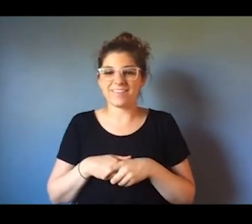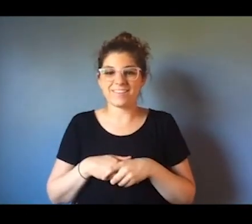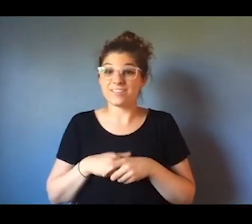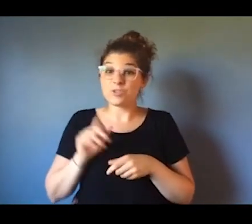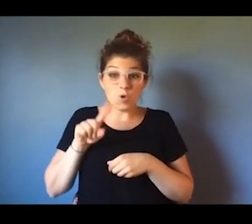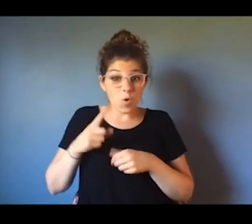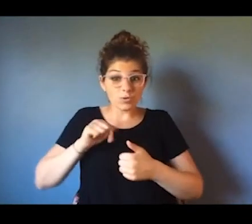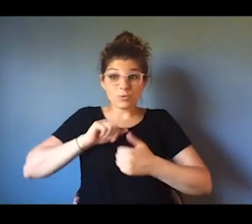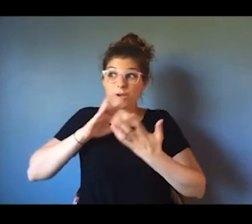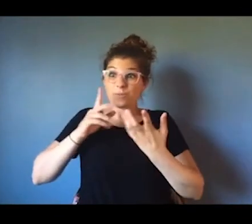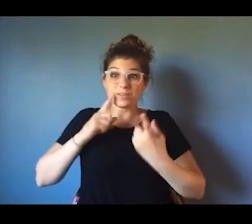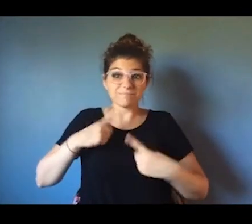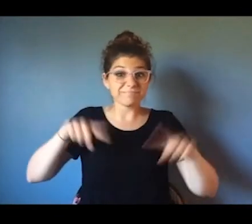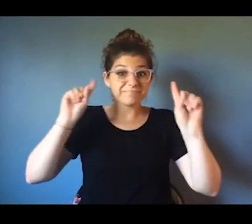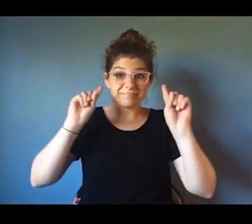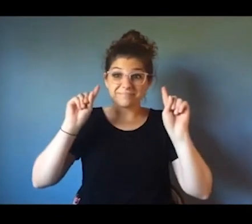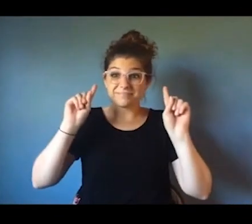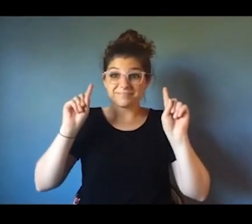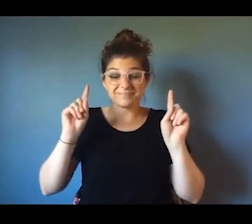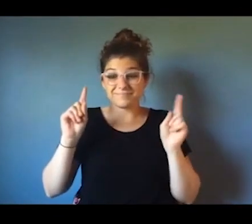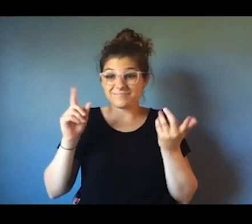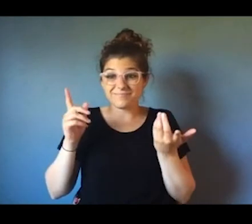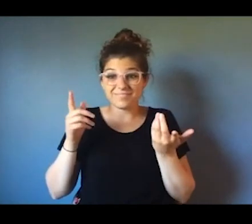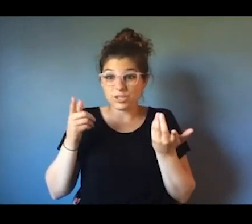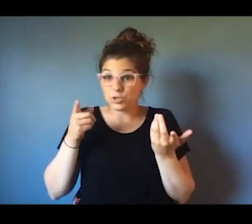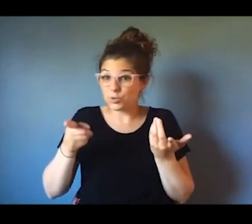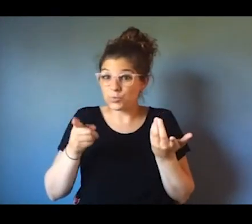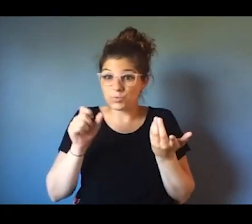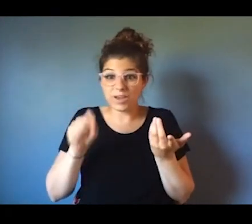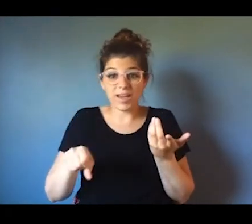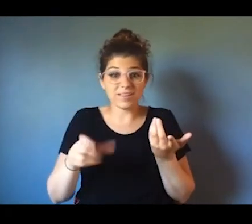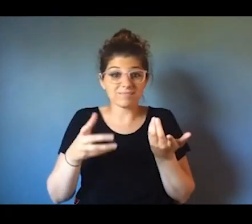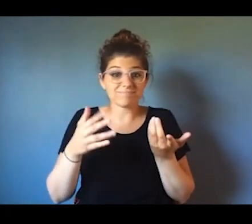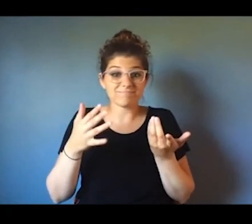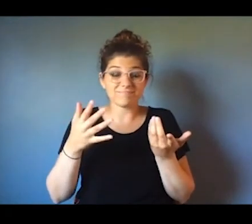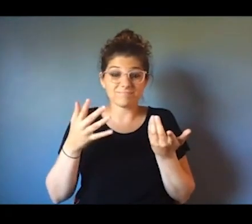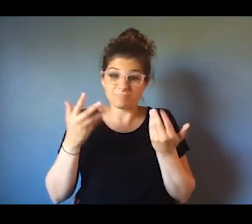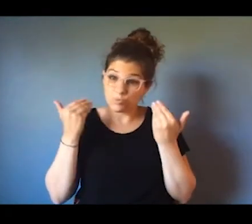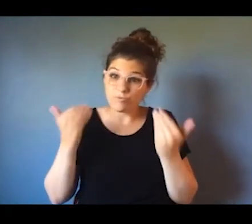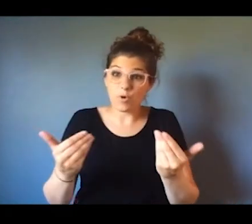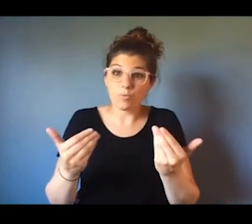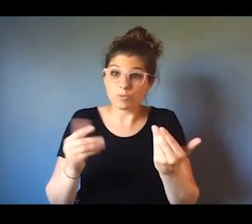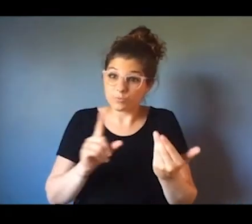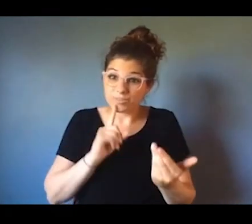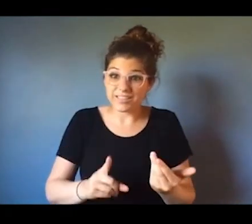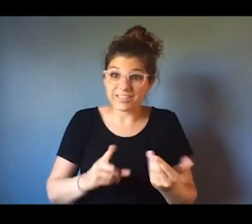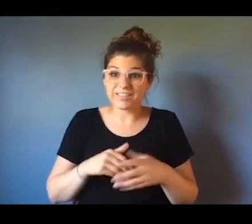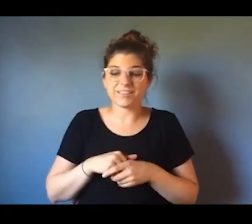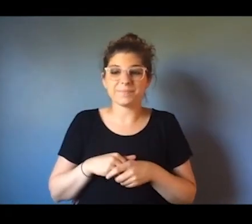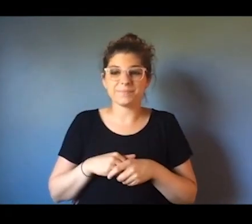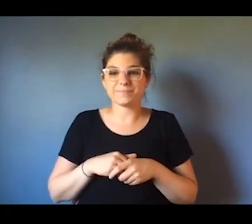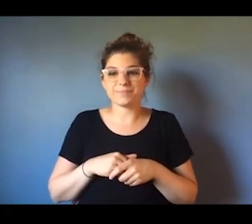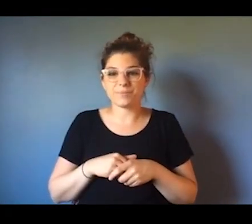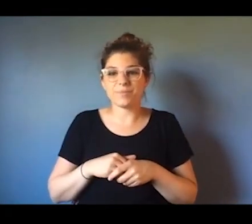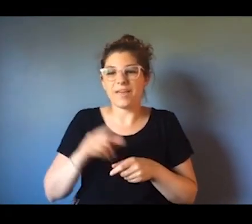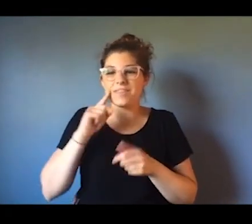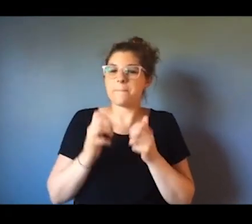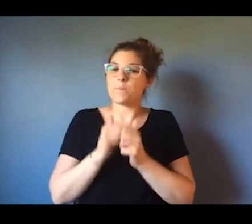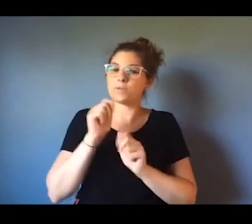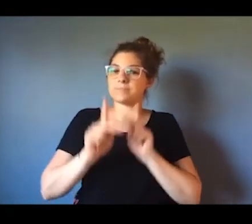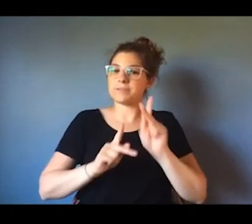new things, because that's the only way that you'll ever get anything new in your life, that you'll be able to move forward,